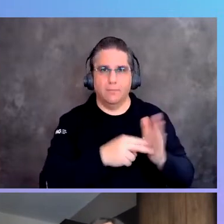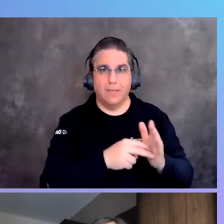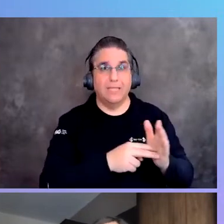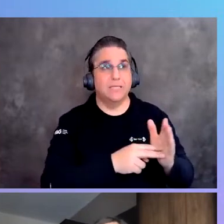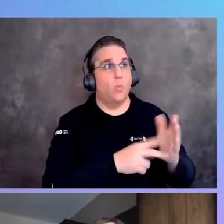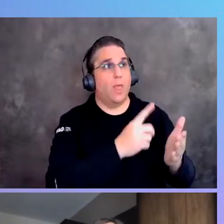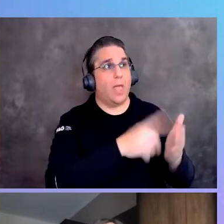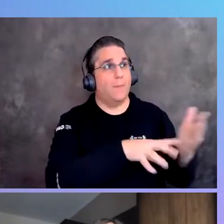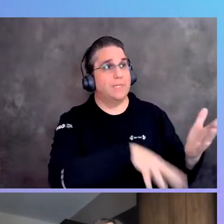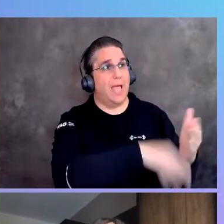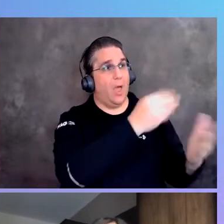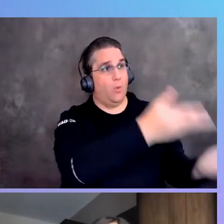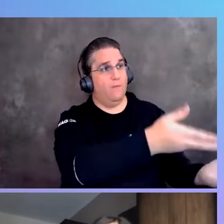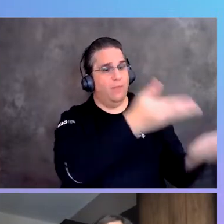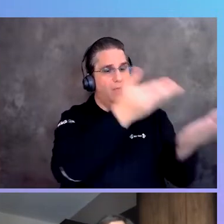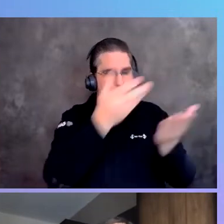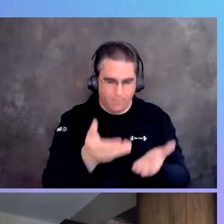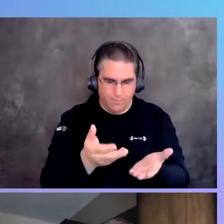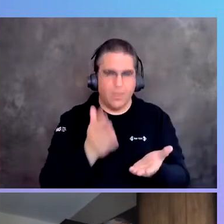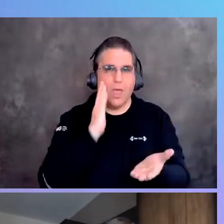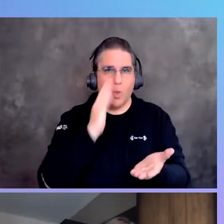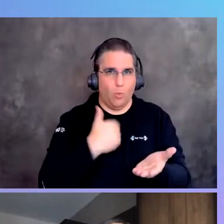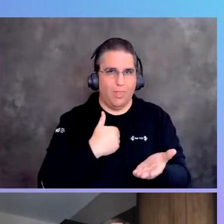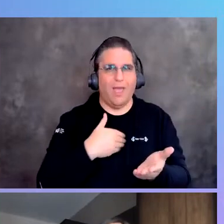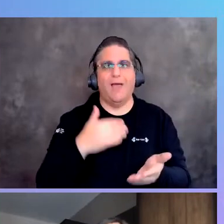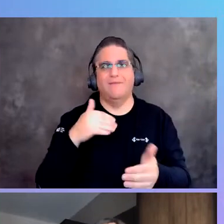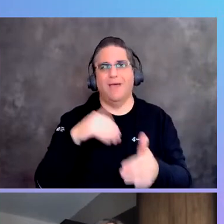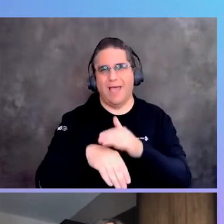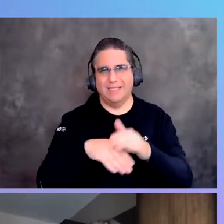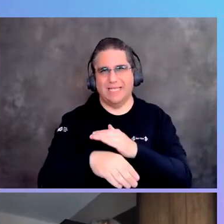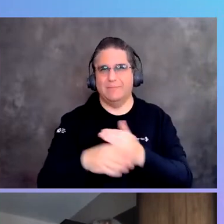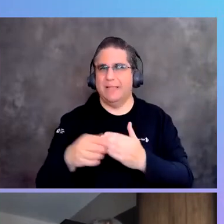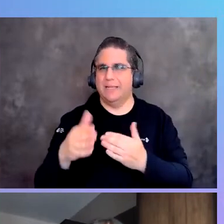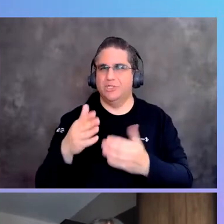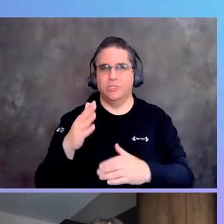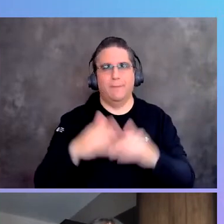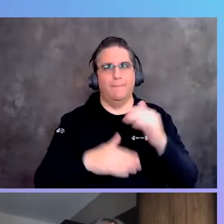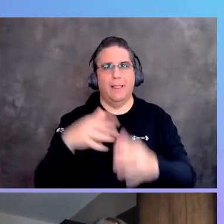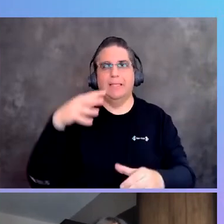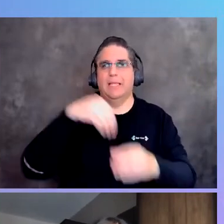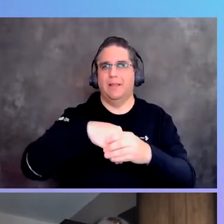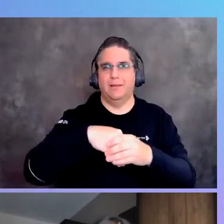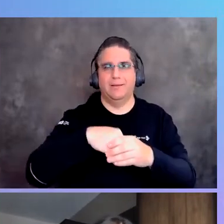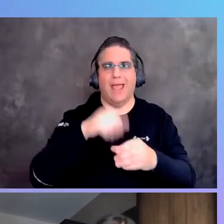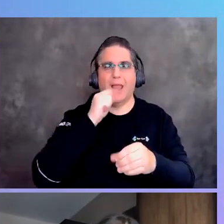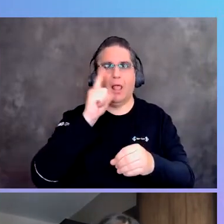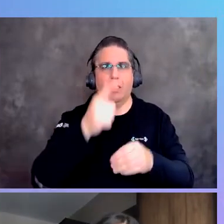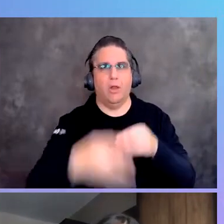accessibility built in from design and not as an afterthought.